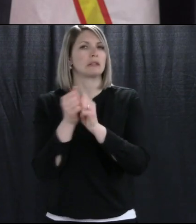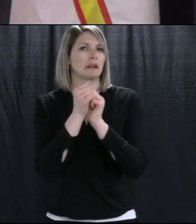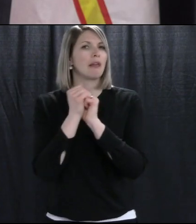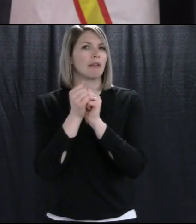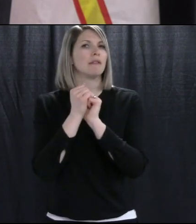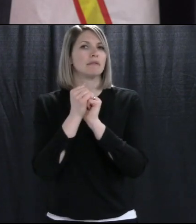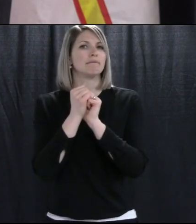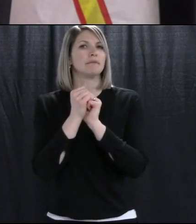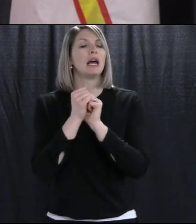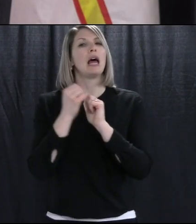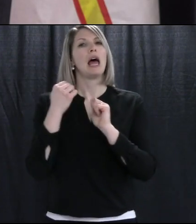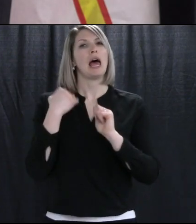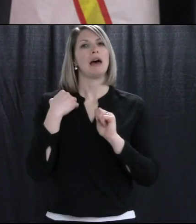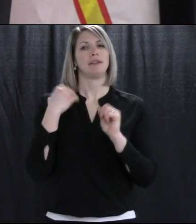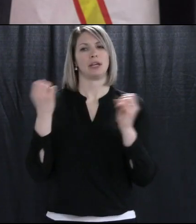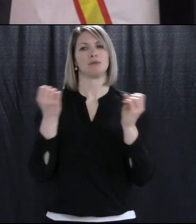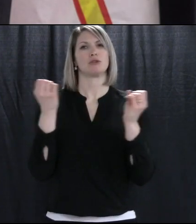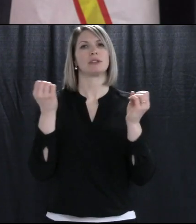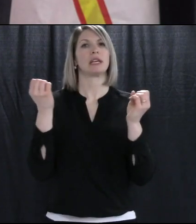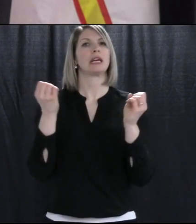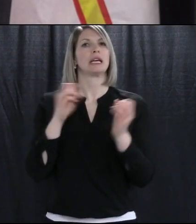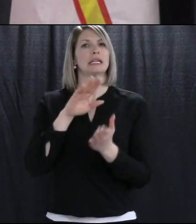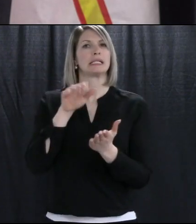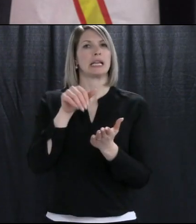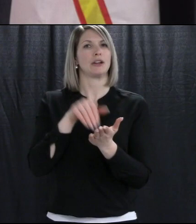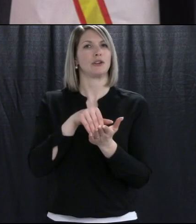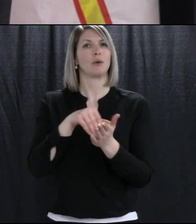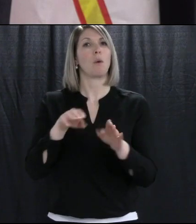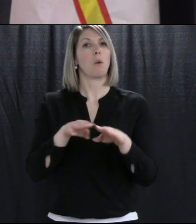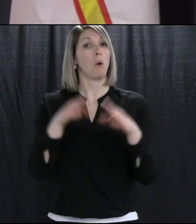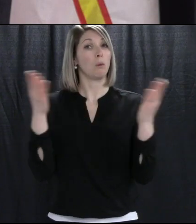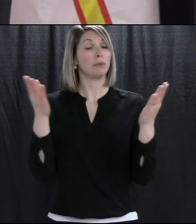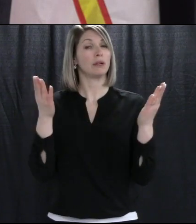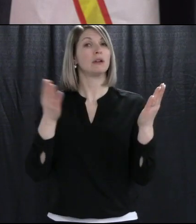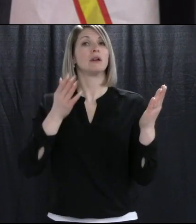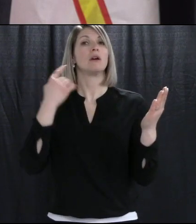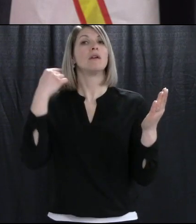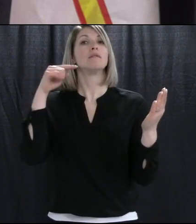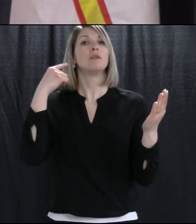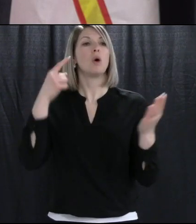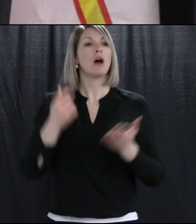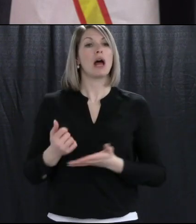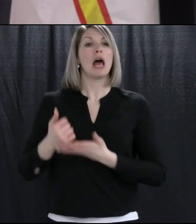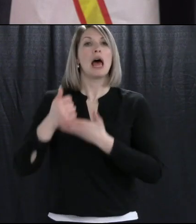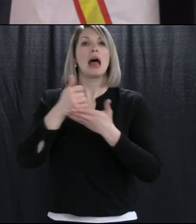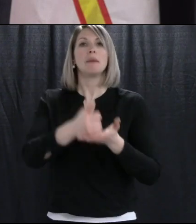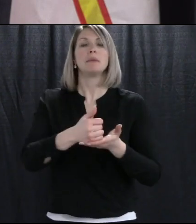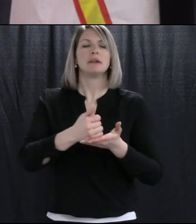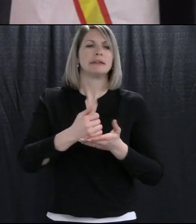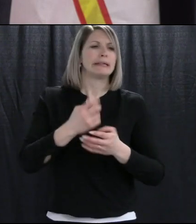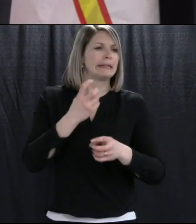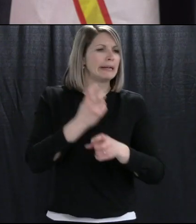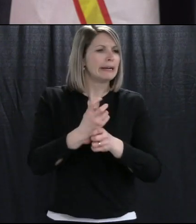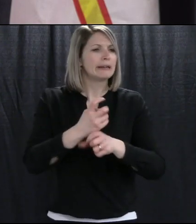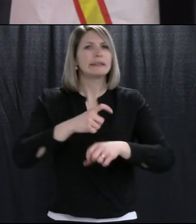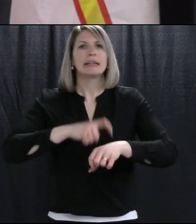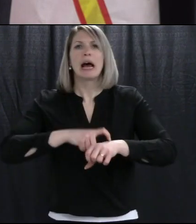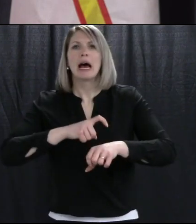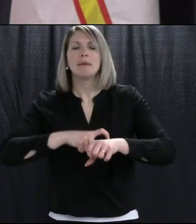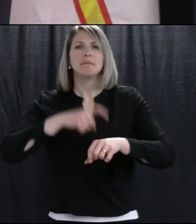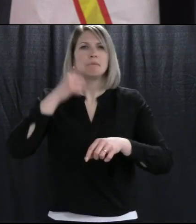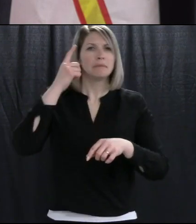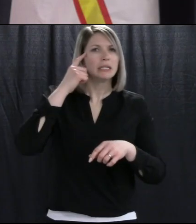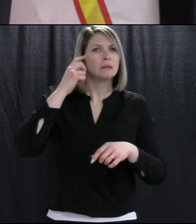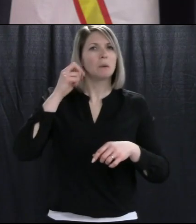have the Emergency Operations Center that's opened up that could help direct people that are that are experiencing hardship today, that will